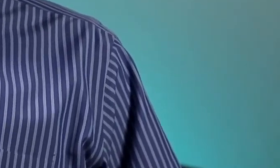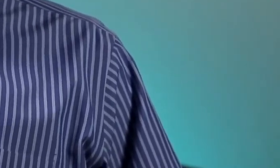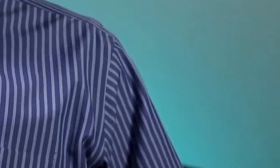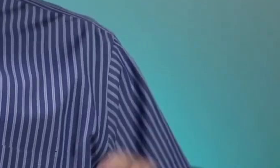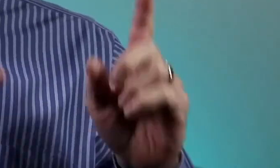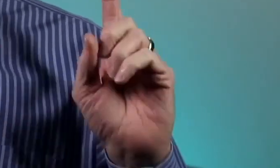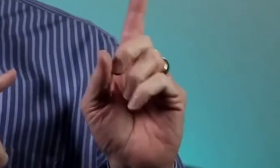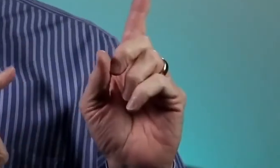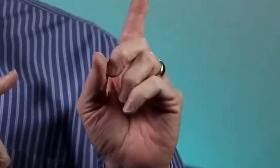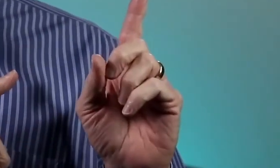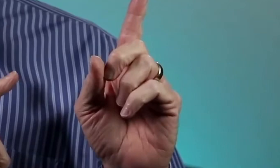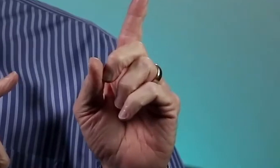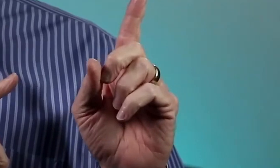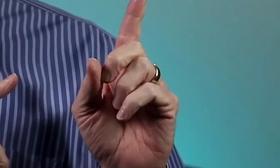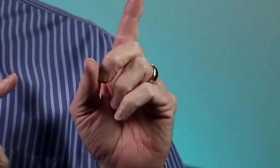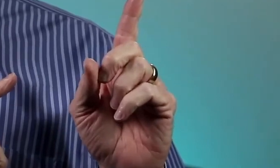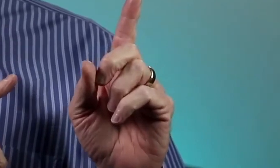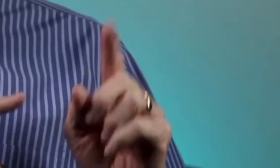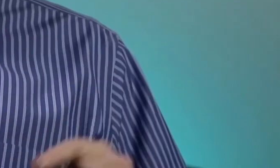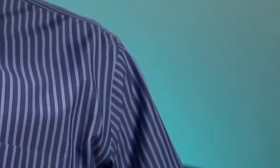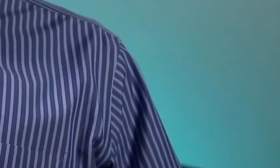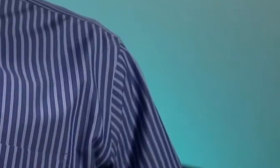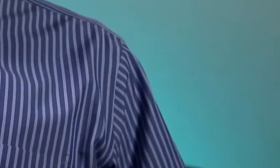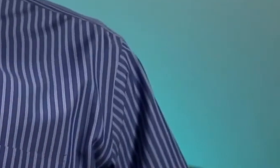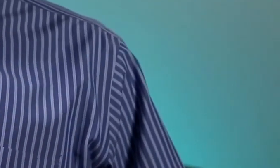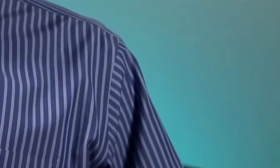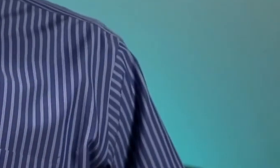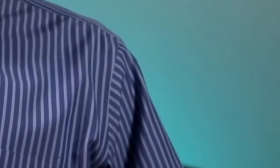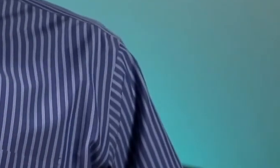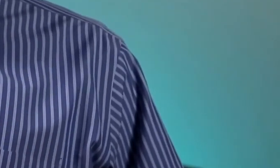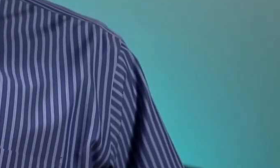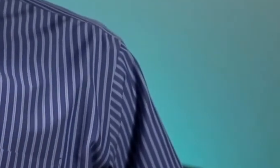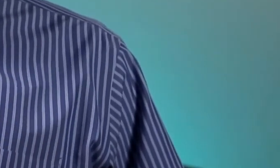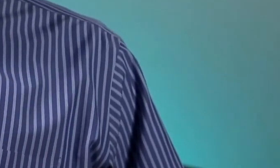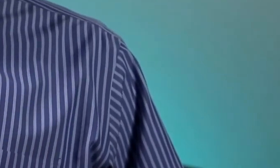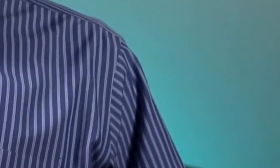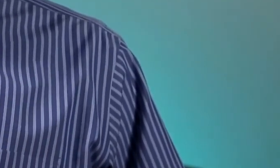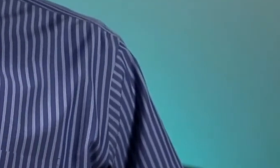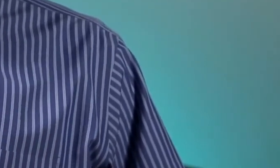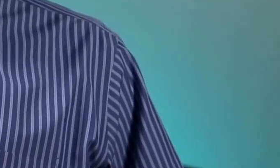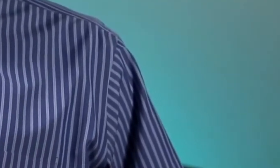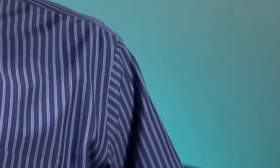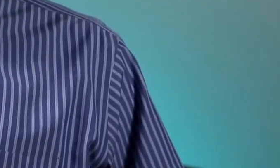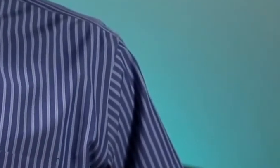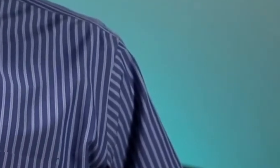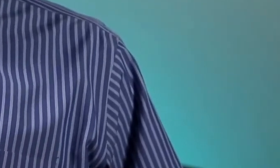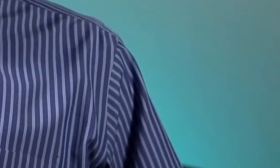question, simply scan this code with your phone, or you can find us at az.org.